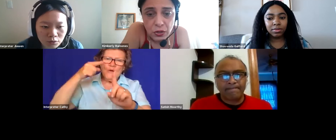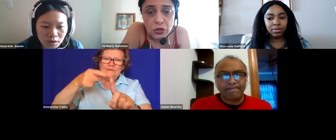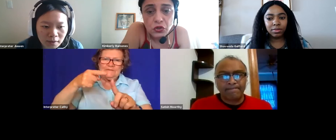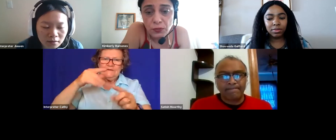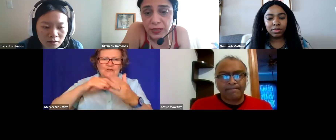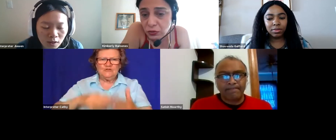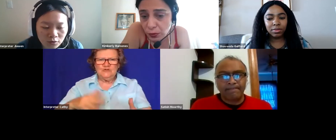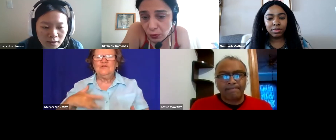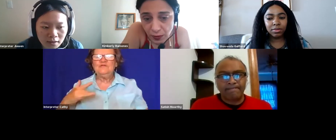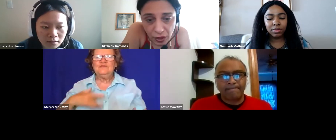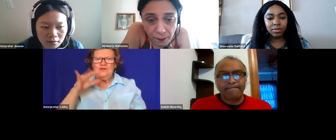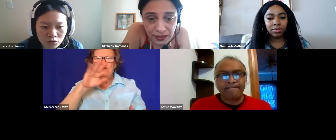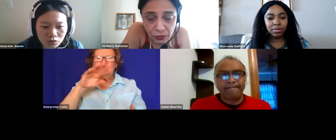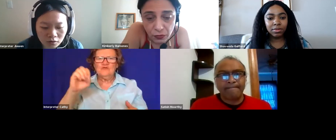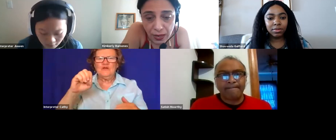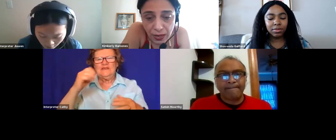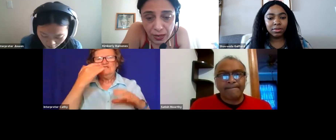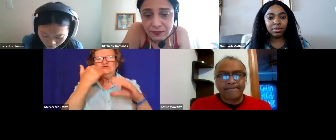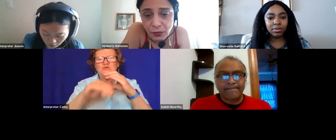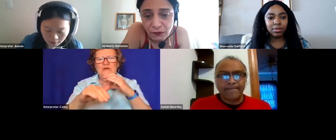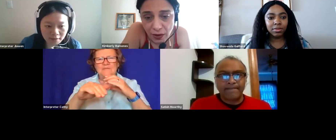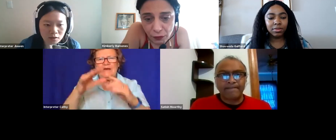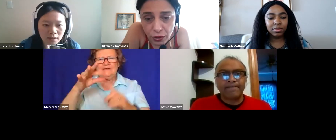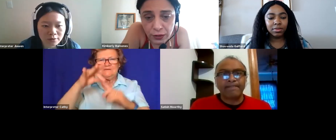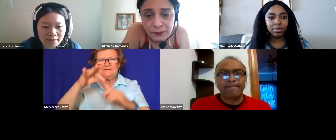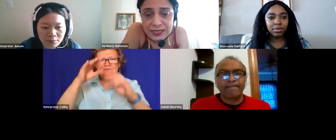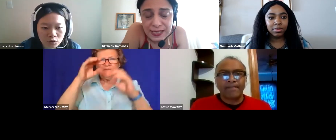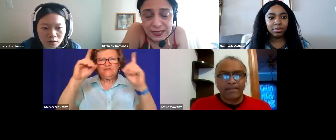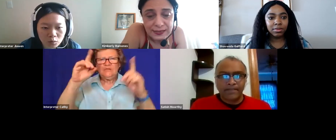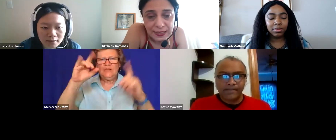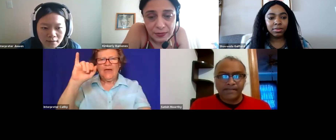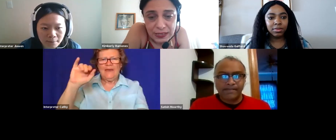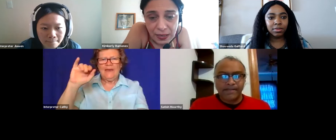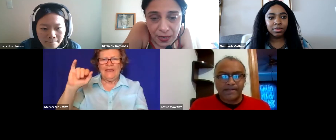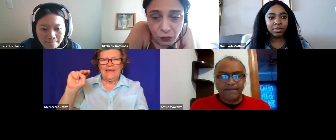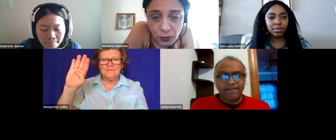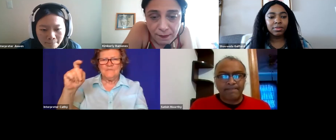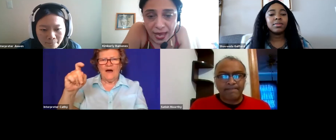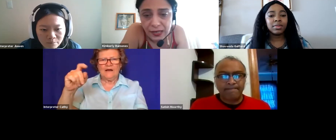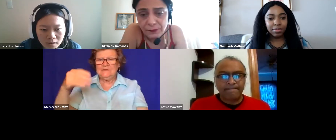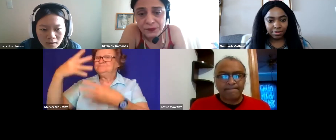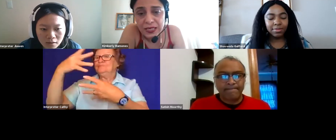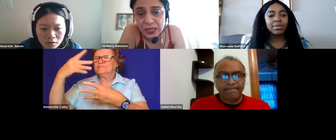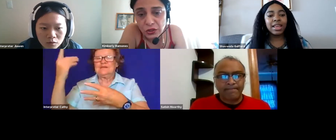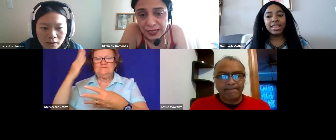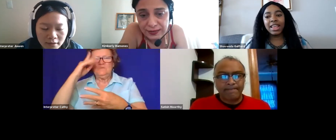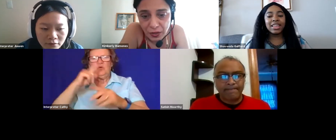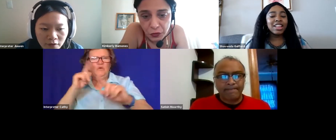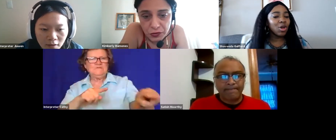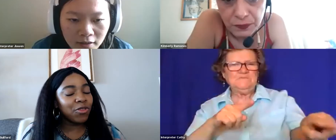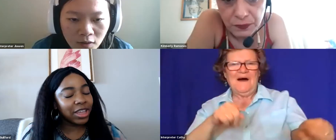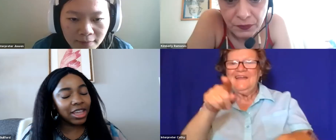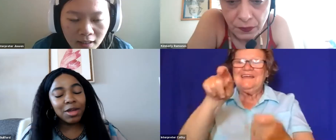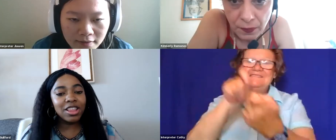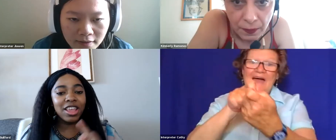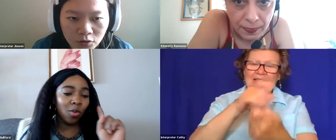do feel free to email the special education inbox, and somebody will always get back to you. Exactly.